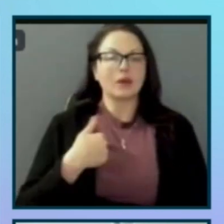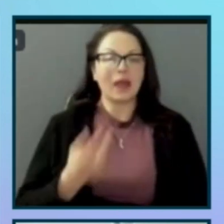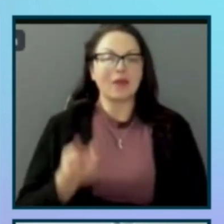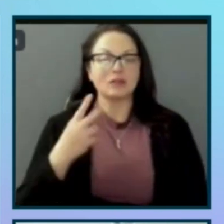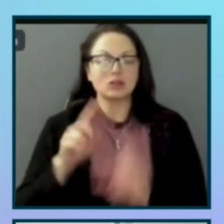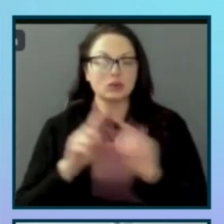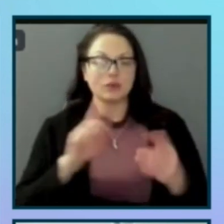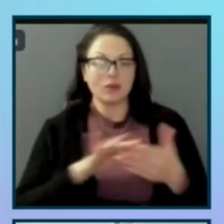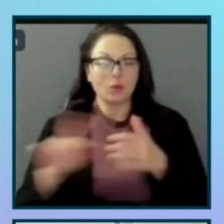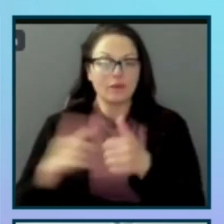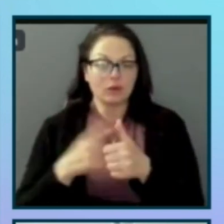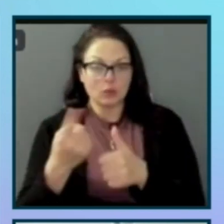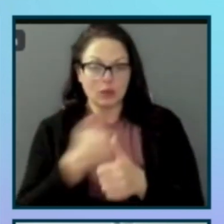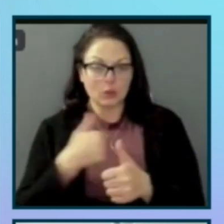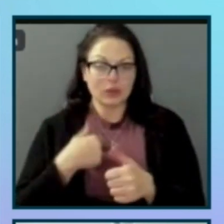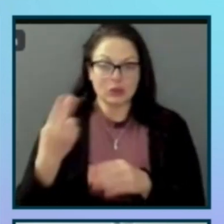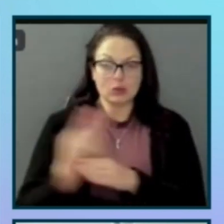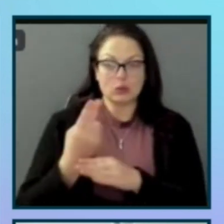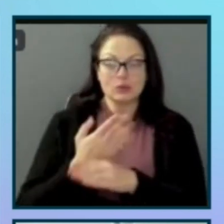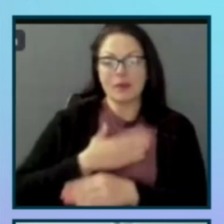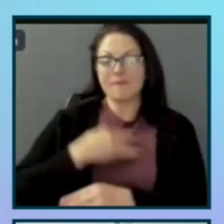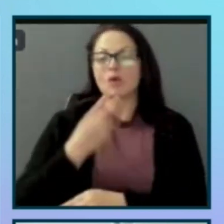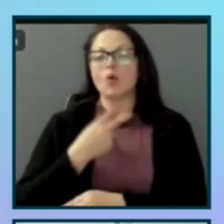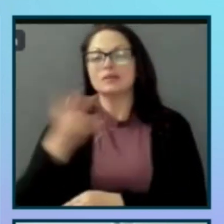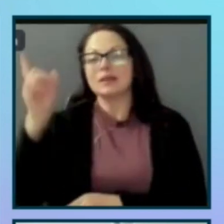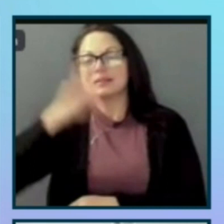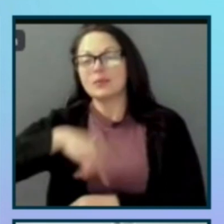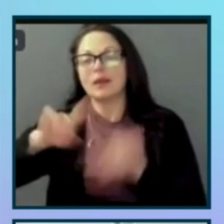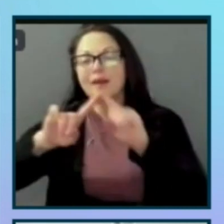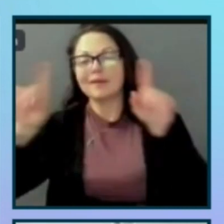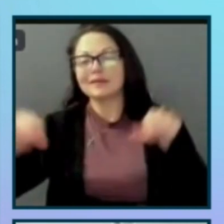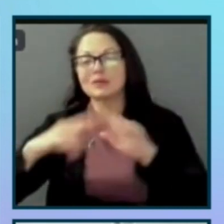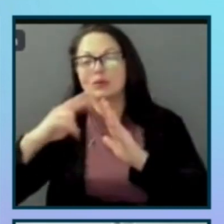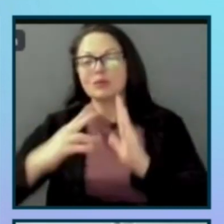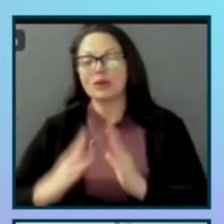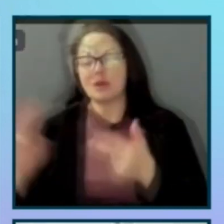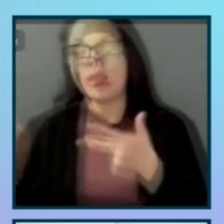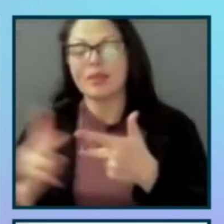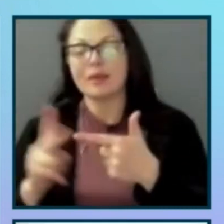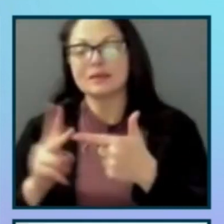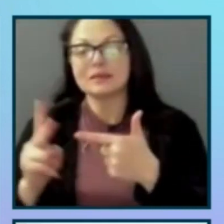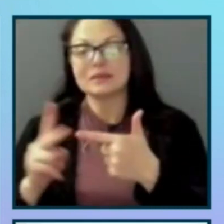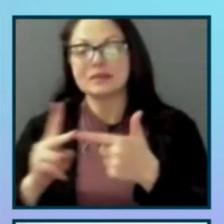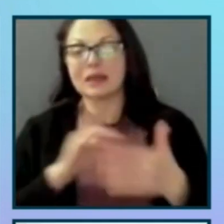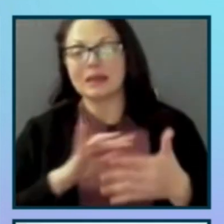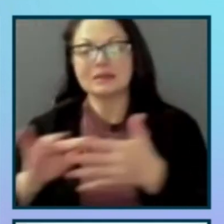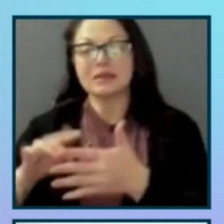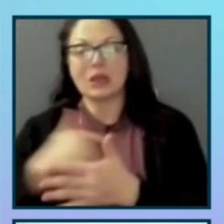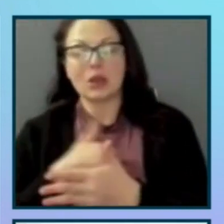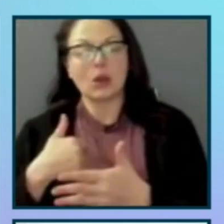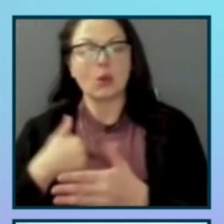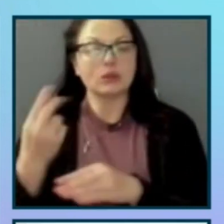first one, we did use my voice as that simulated screen reader. And then for the second study, we evolved to using that Adobe